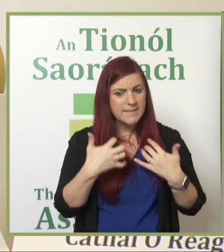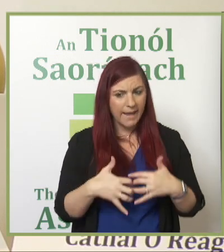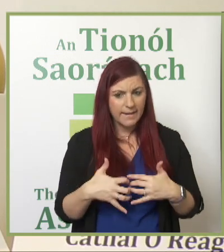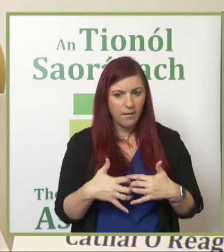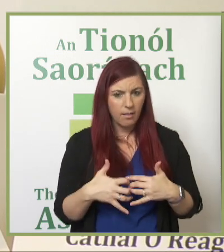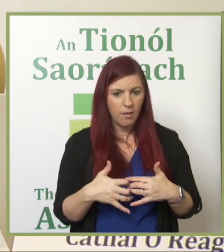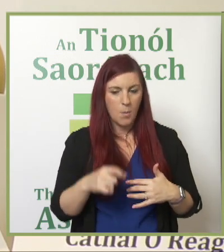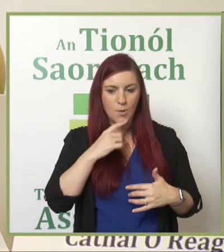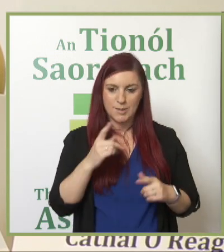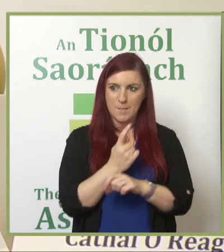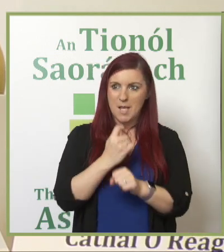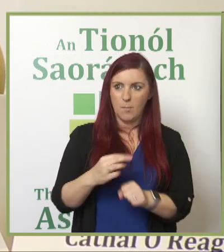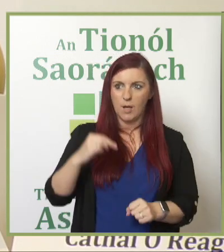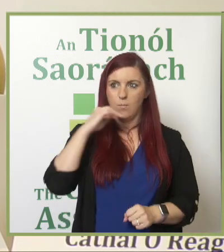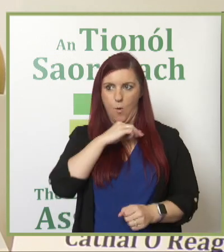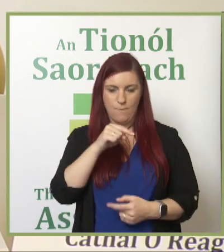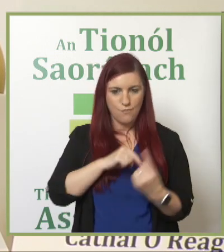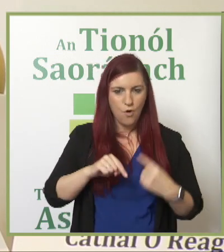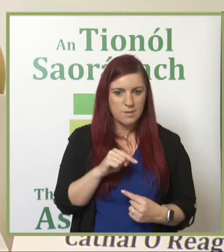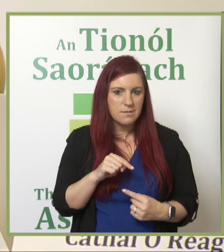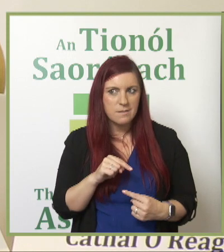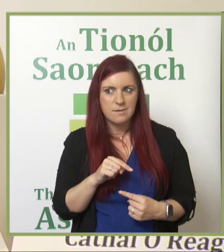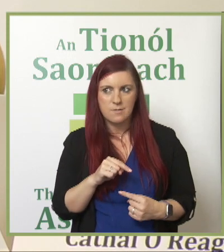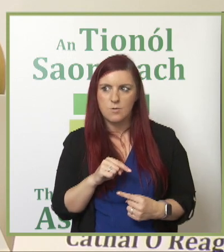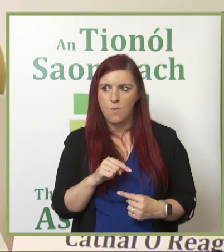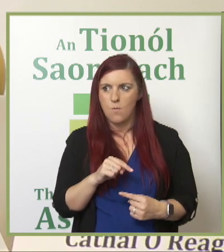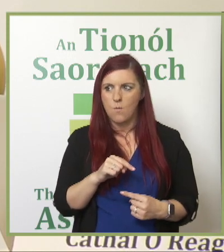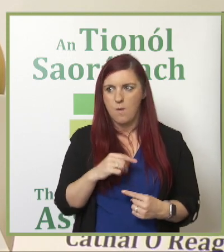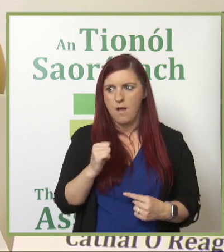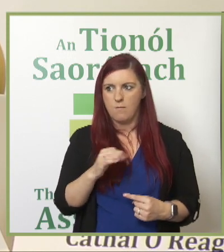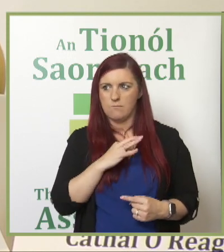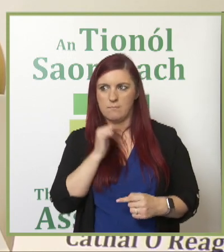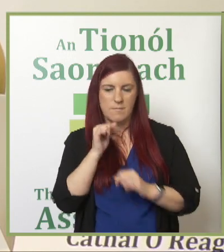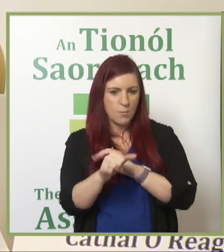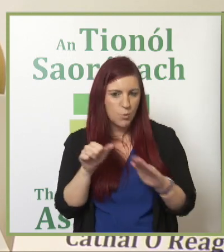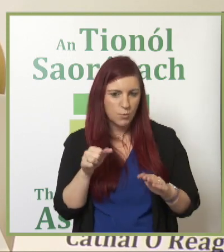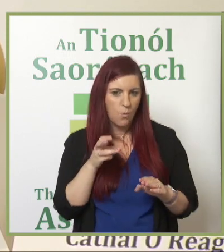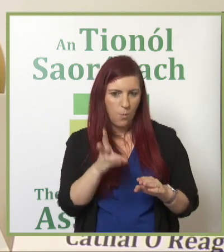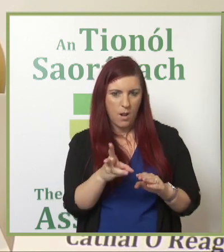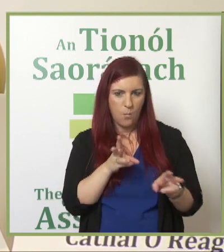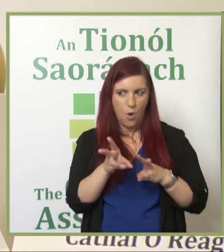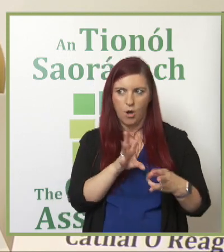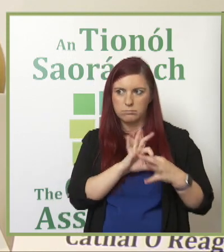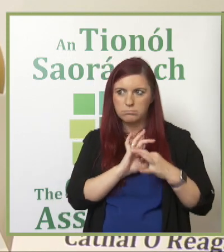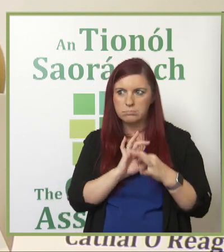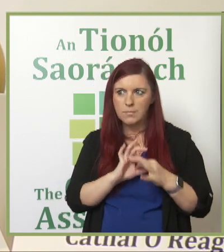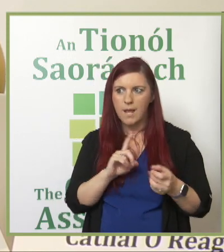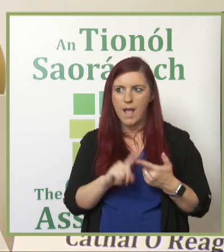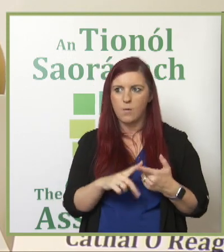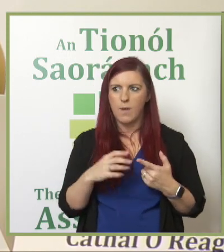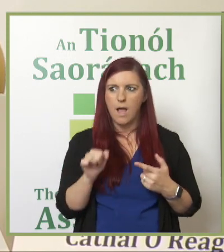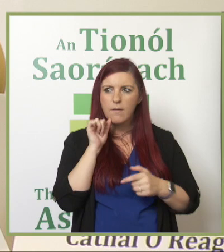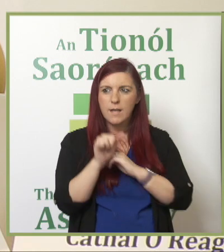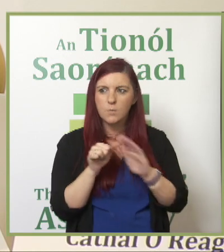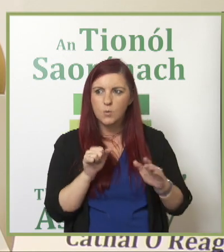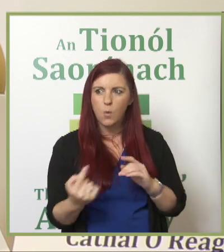but quite important to this process. So don't be daunted by it. We'll have good experts who will work with us along the way, and we'll have good experts who will come in and present